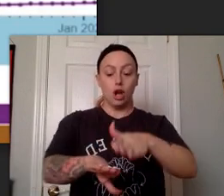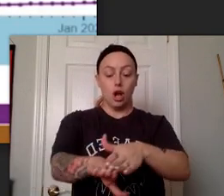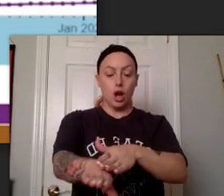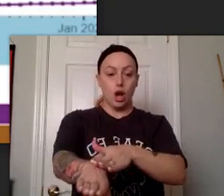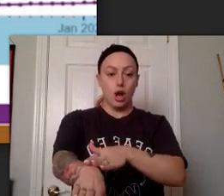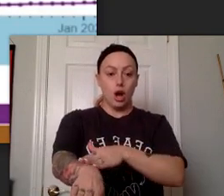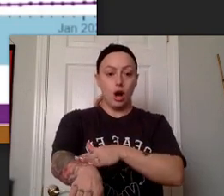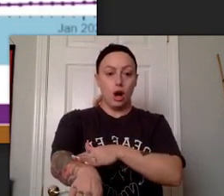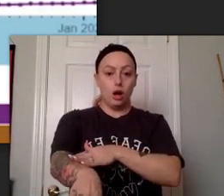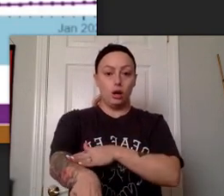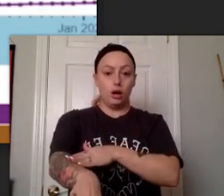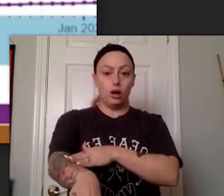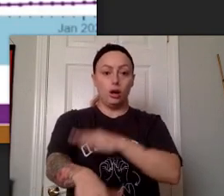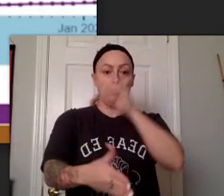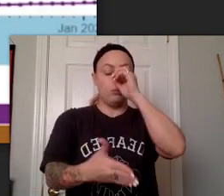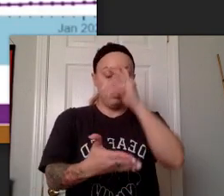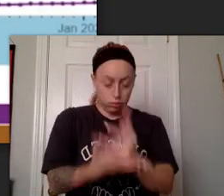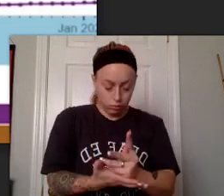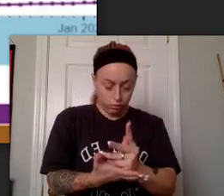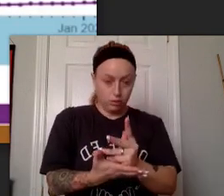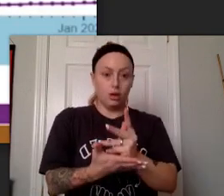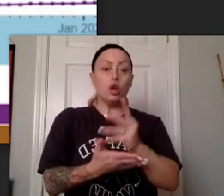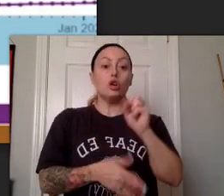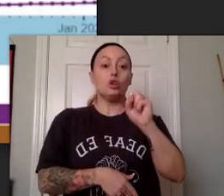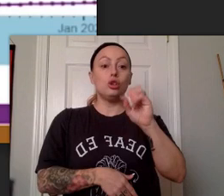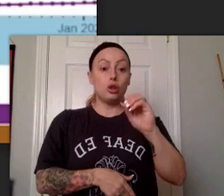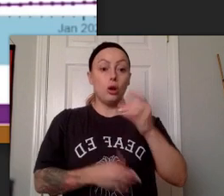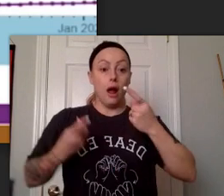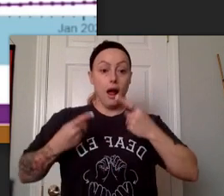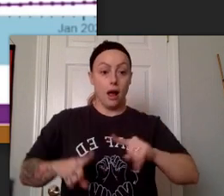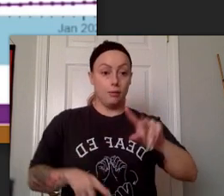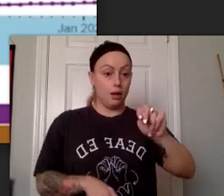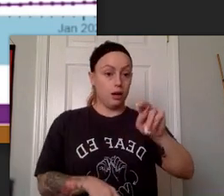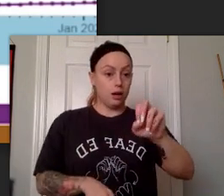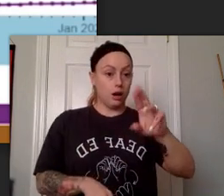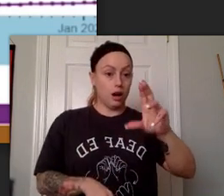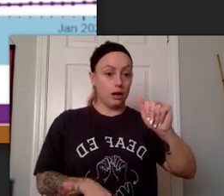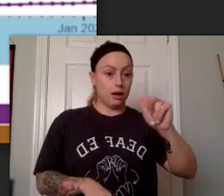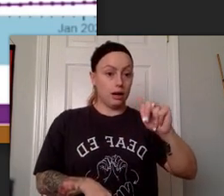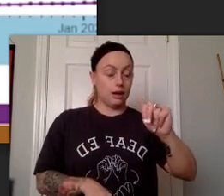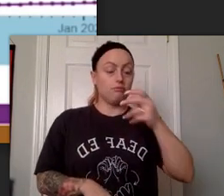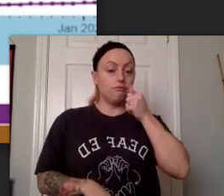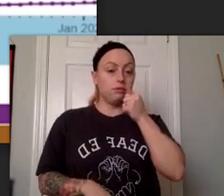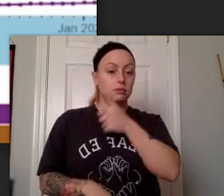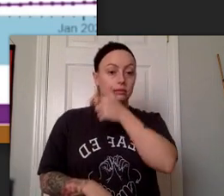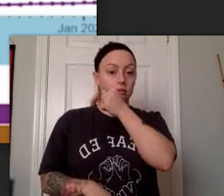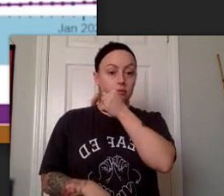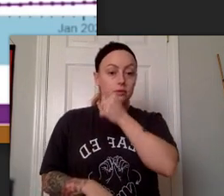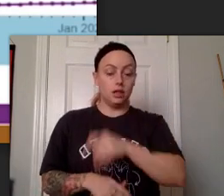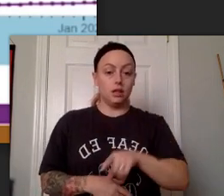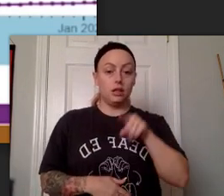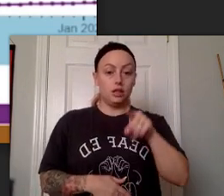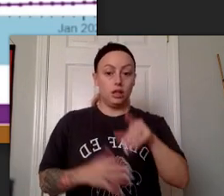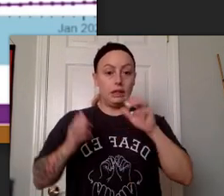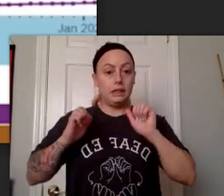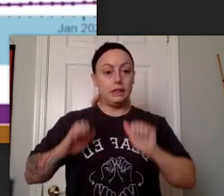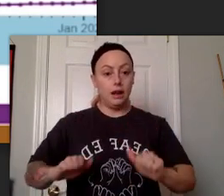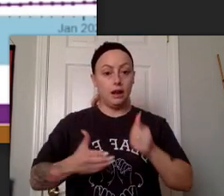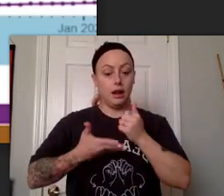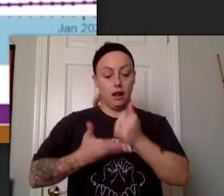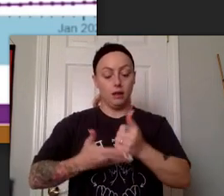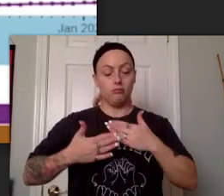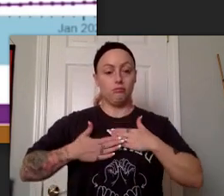because of that. And so Narcan was administered, and it brought back and enabled her breathing. And